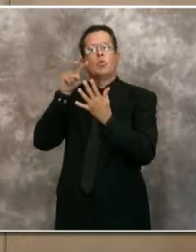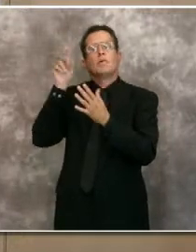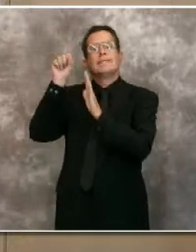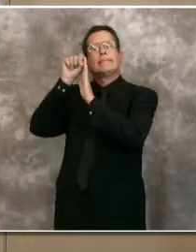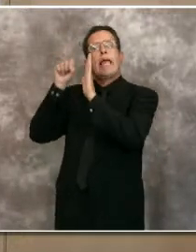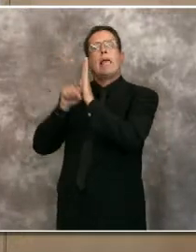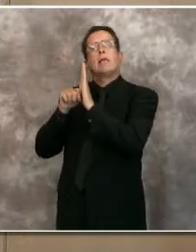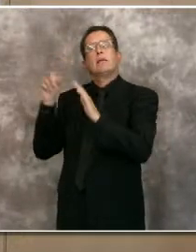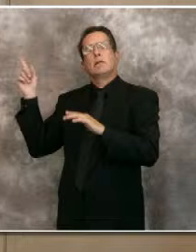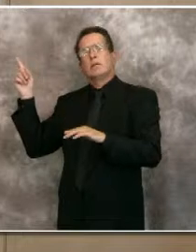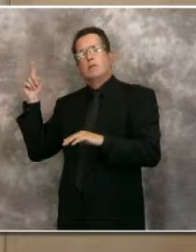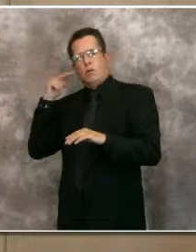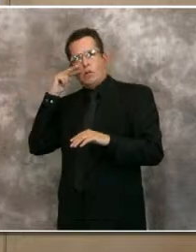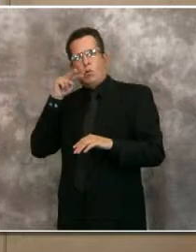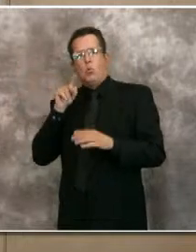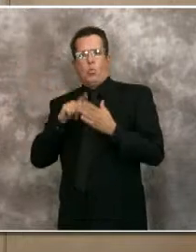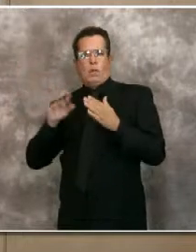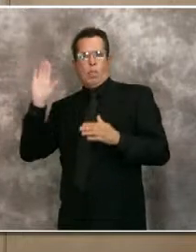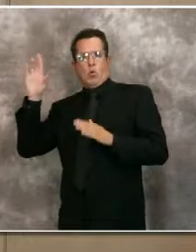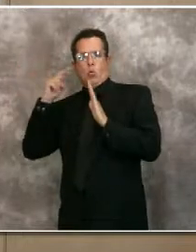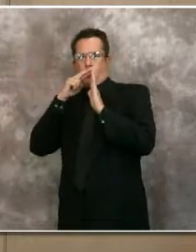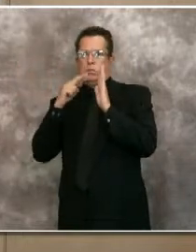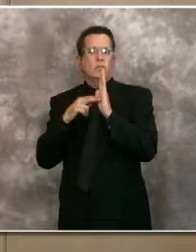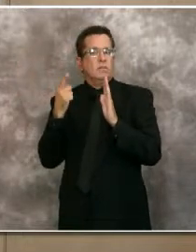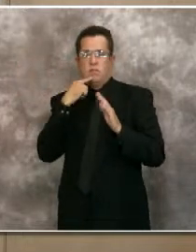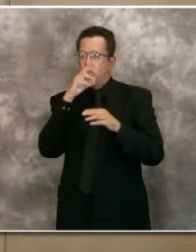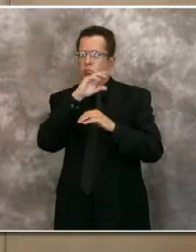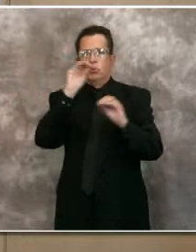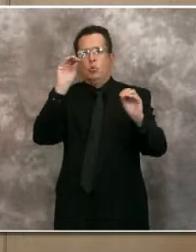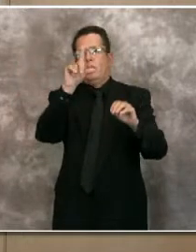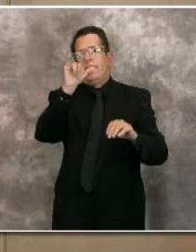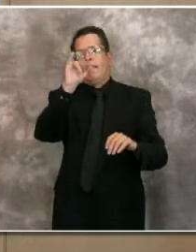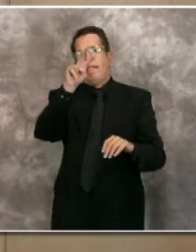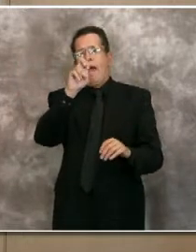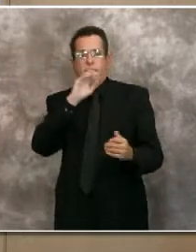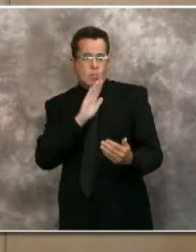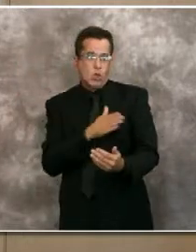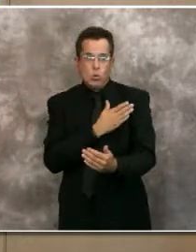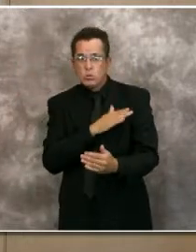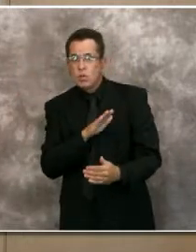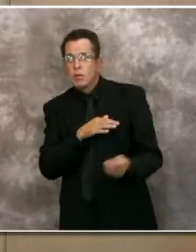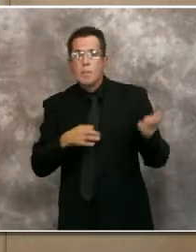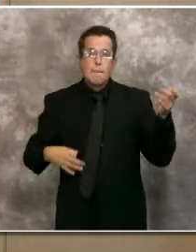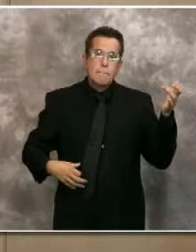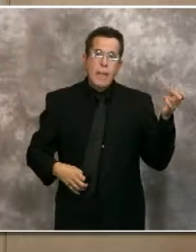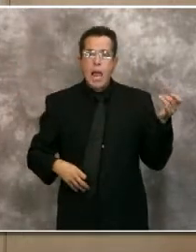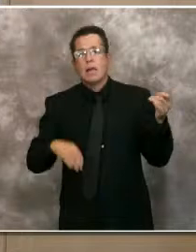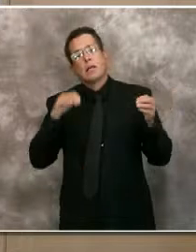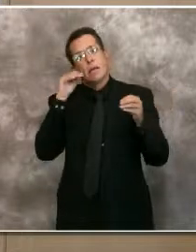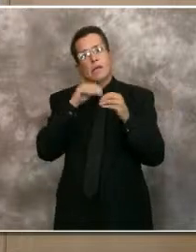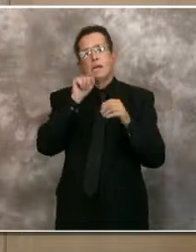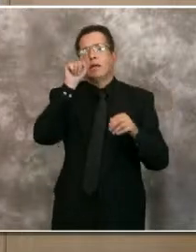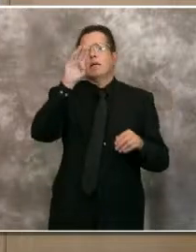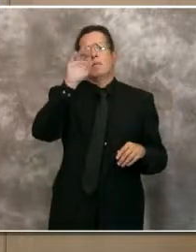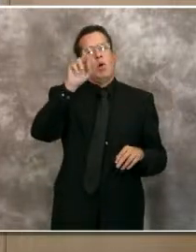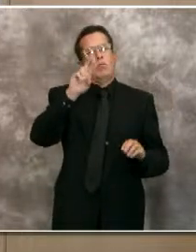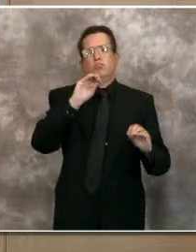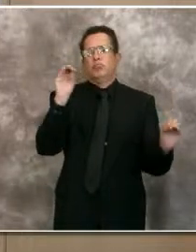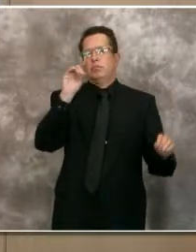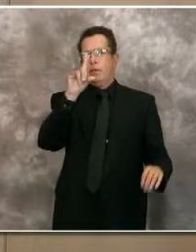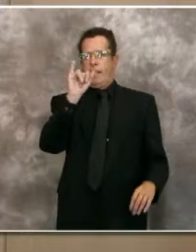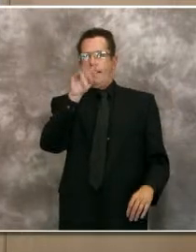no live music in restaurants and bars. Certainly, you could probably have music piped